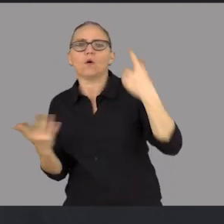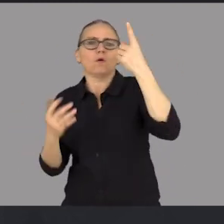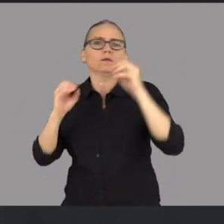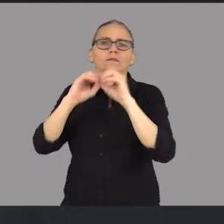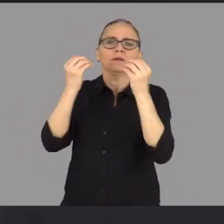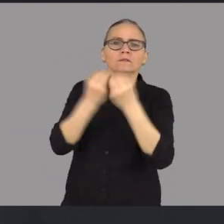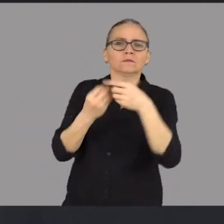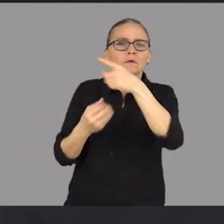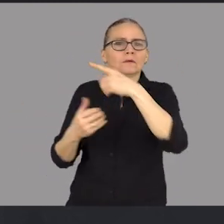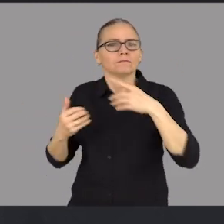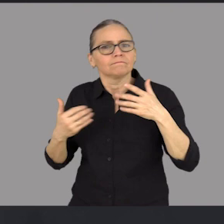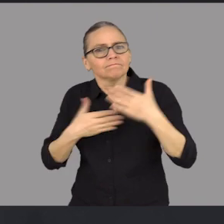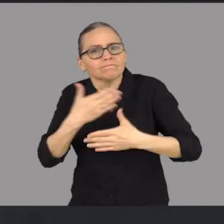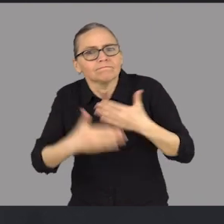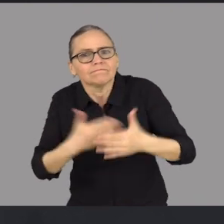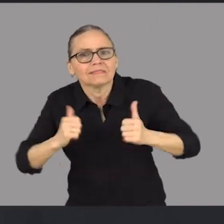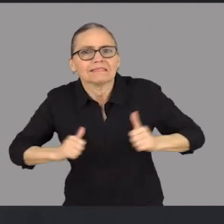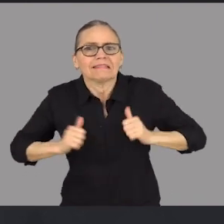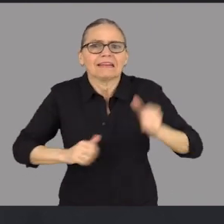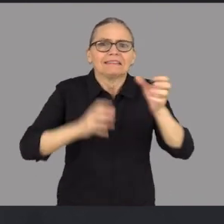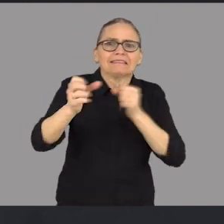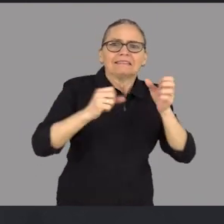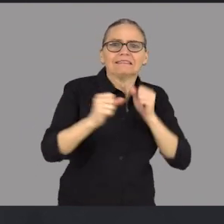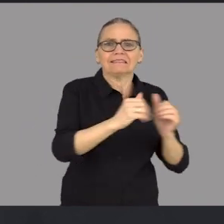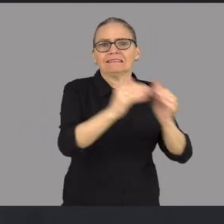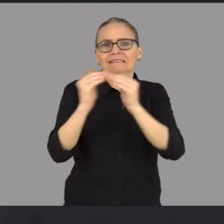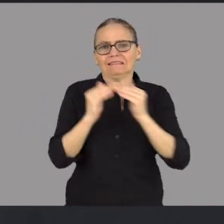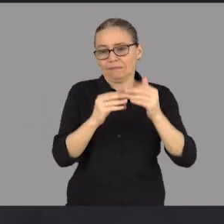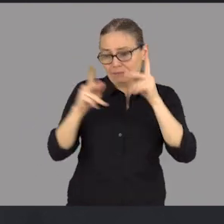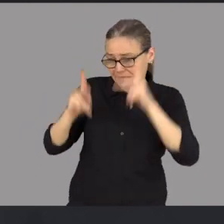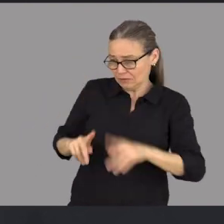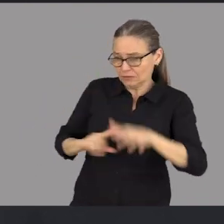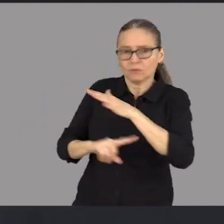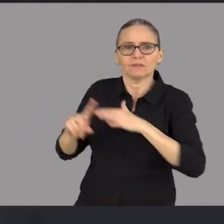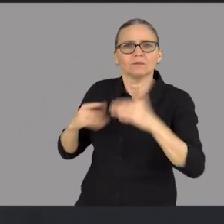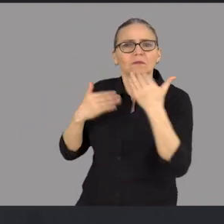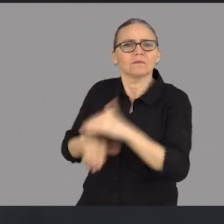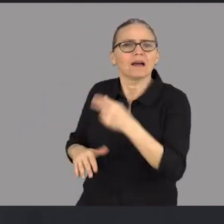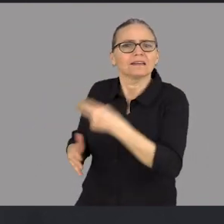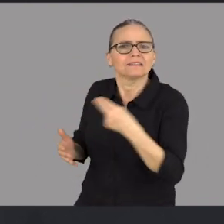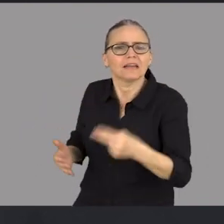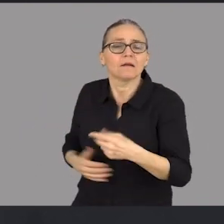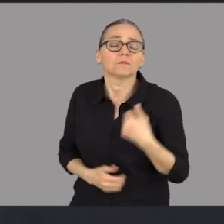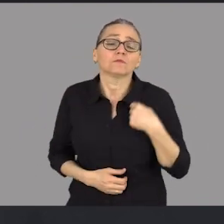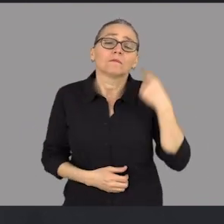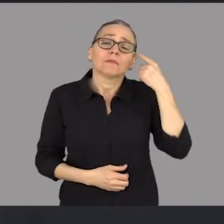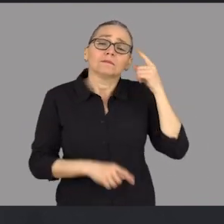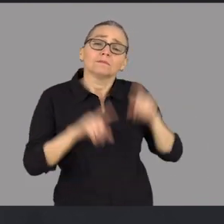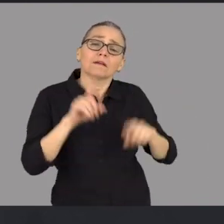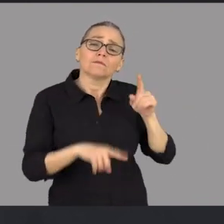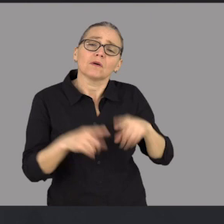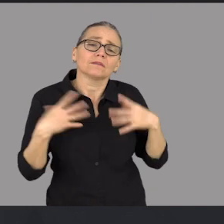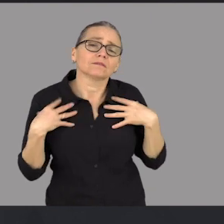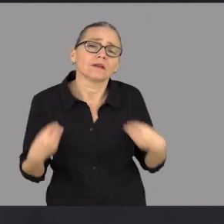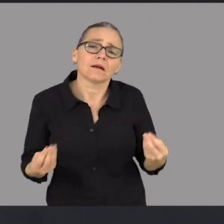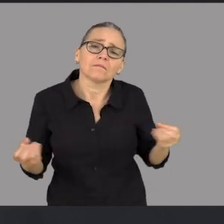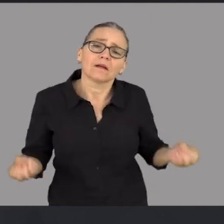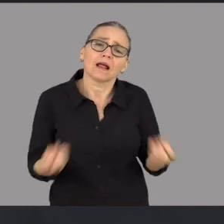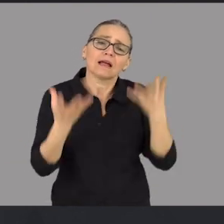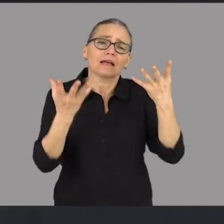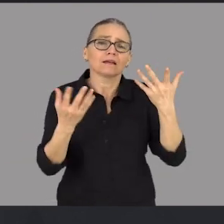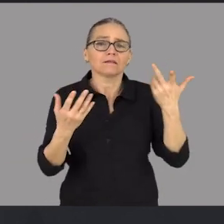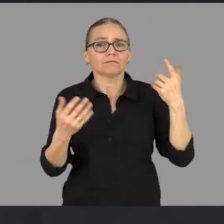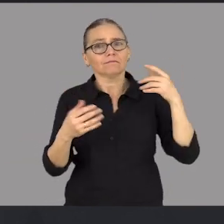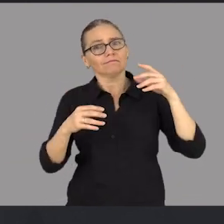Another question. What do either of you think might be the biggest barrier for an employer or an organization